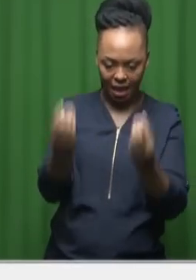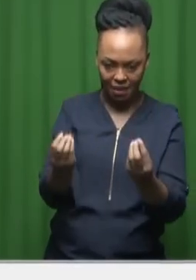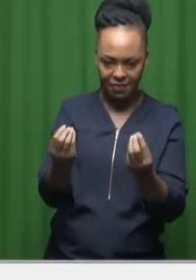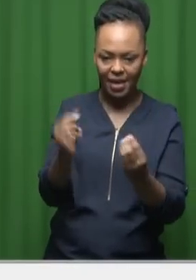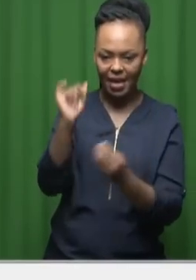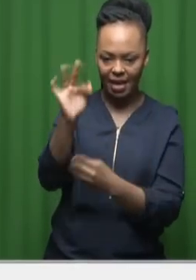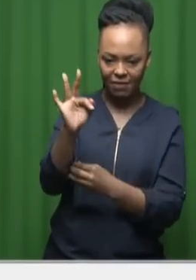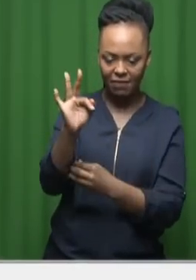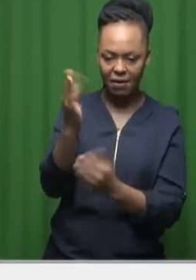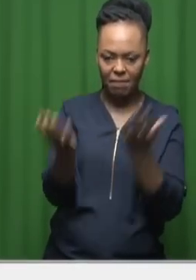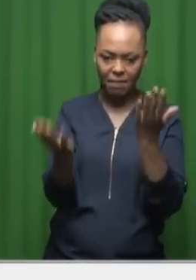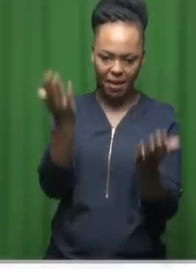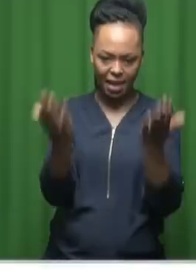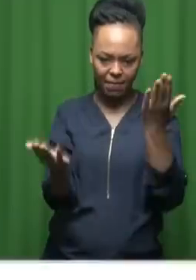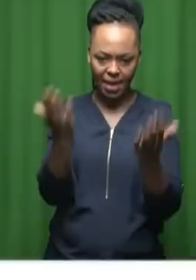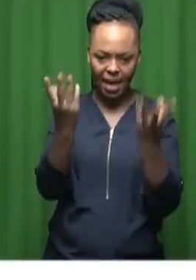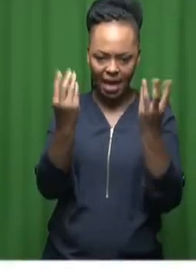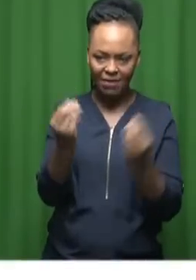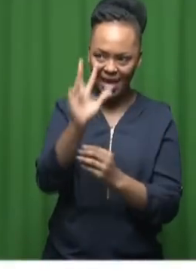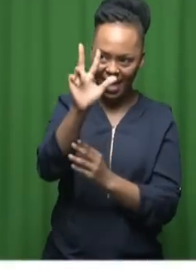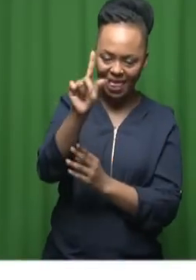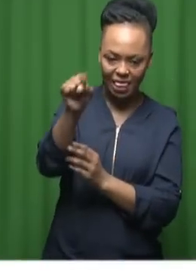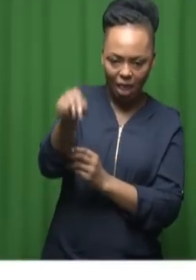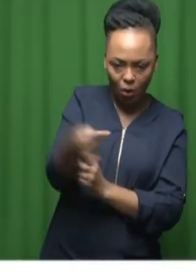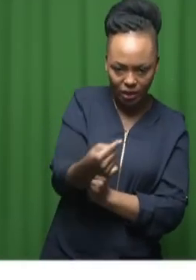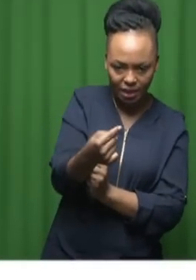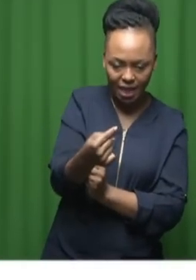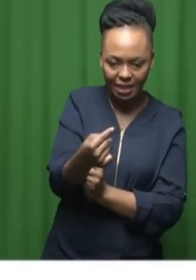we had built 8,000